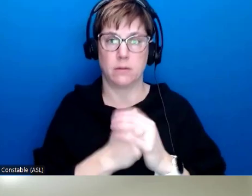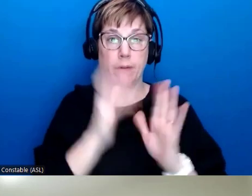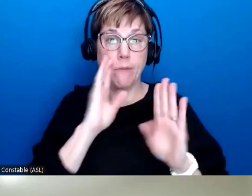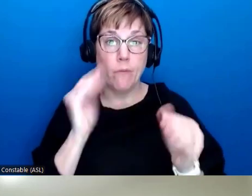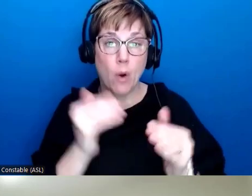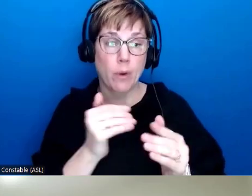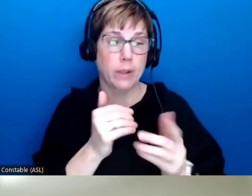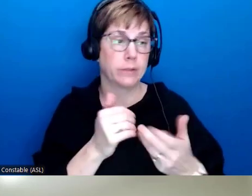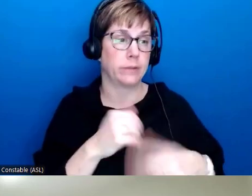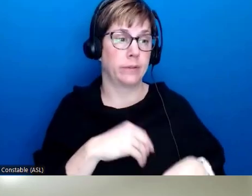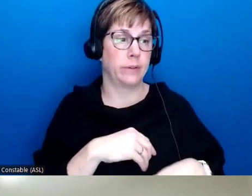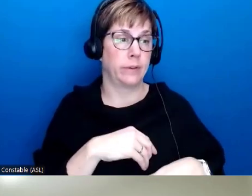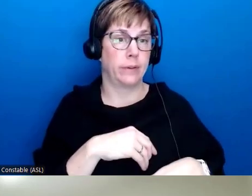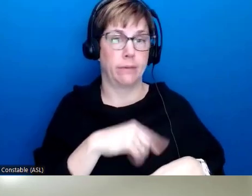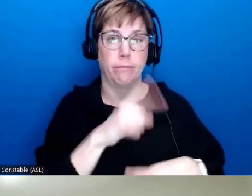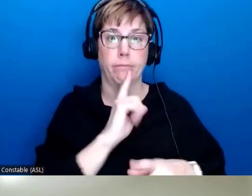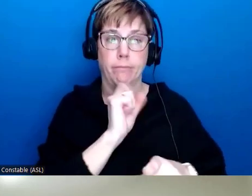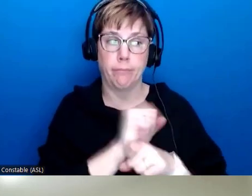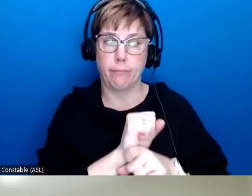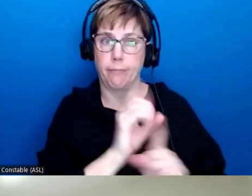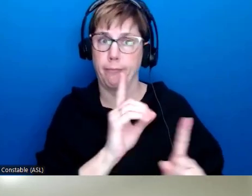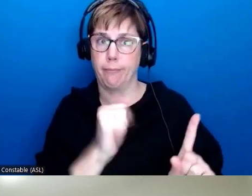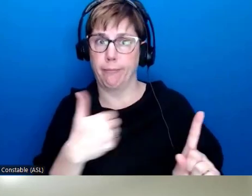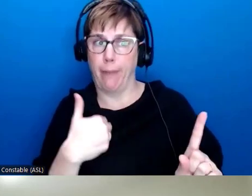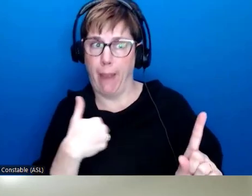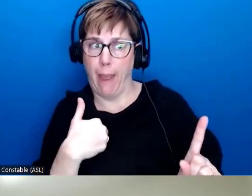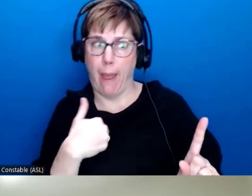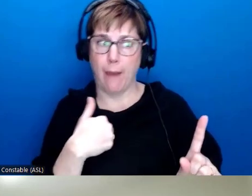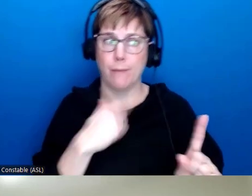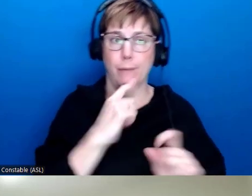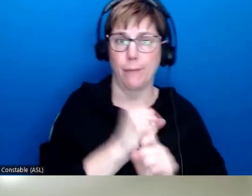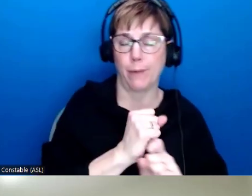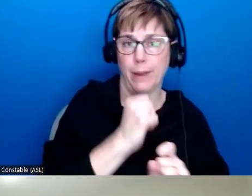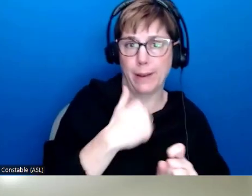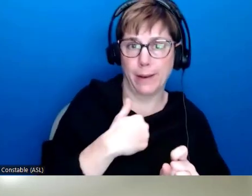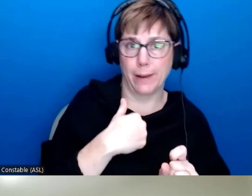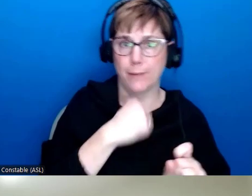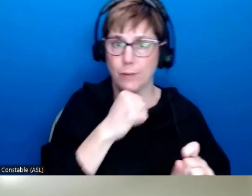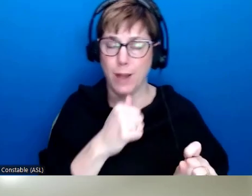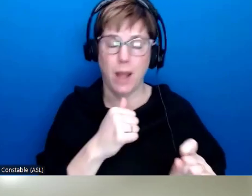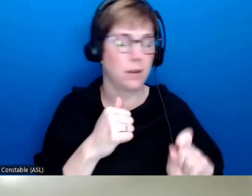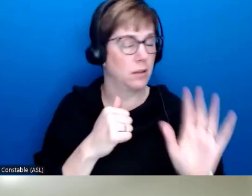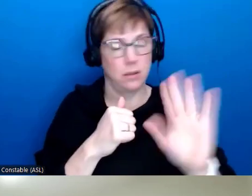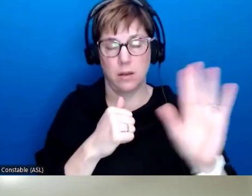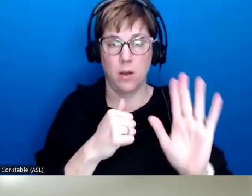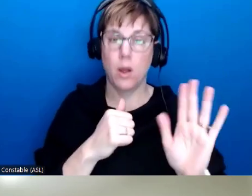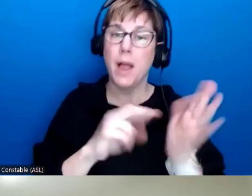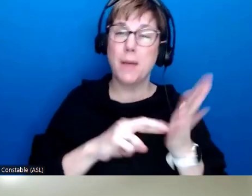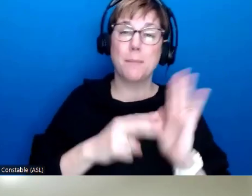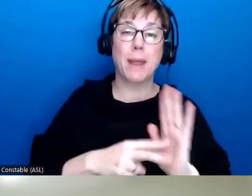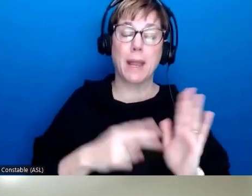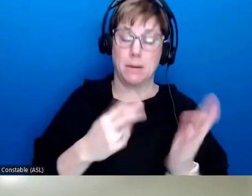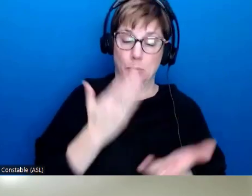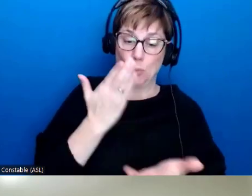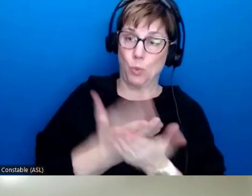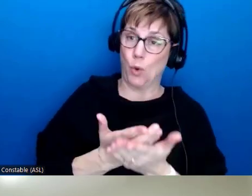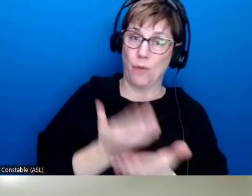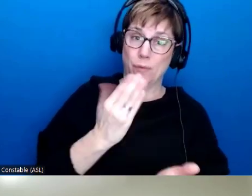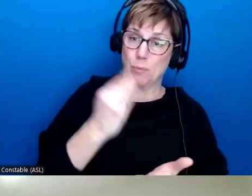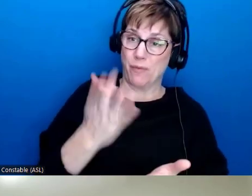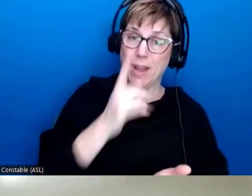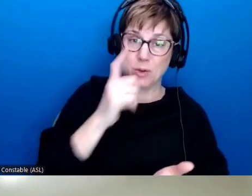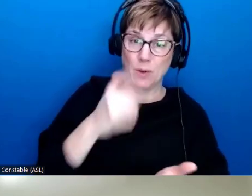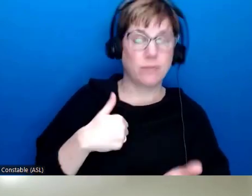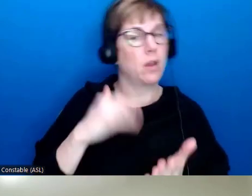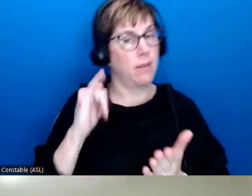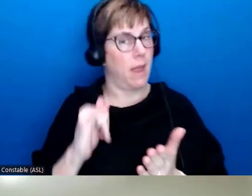focusing on, is this a disability or not? That doesn't mean you don't have to provide verification that you have a disability. That often comes up. We'll talk about that